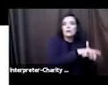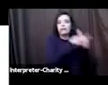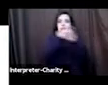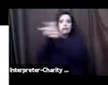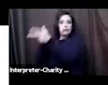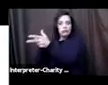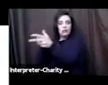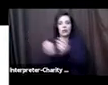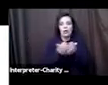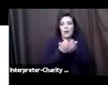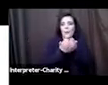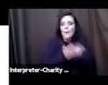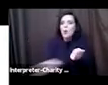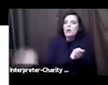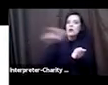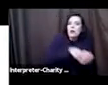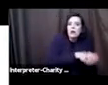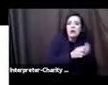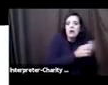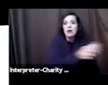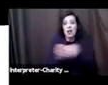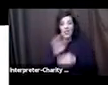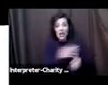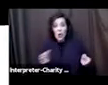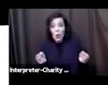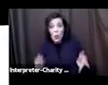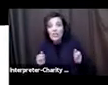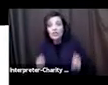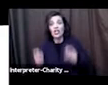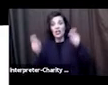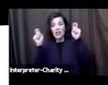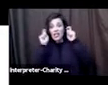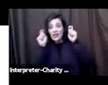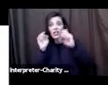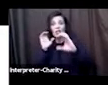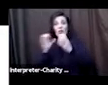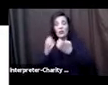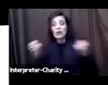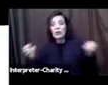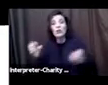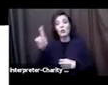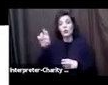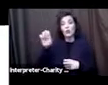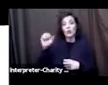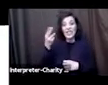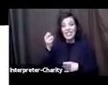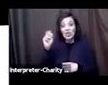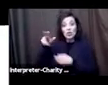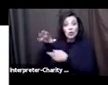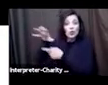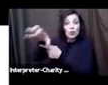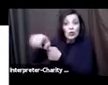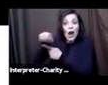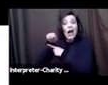without wheelchairs, without communication devices, without hearing aids, without reachers, without canes and walkers.